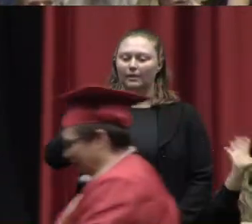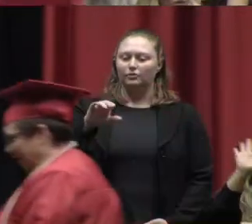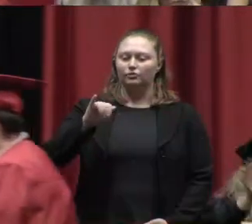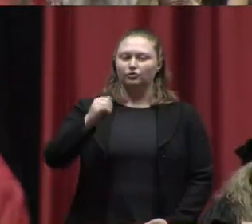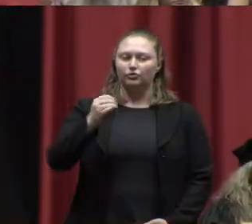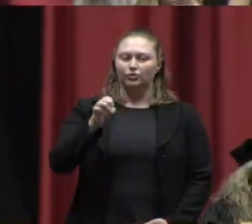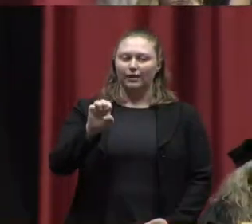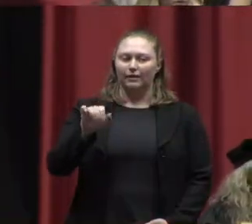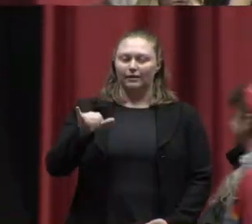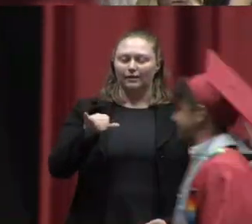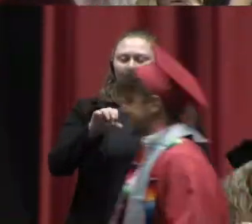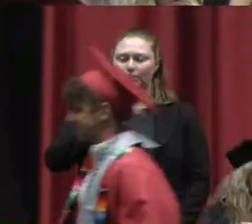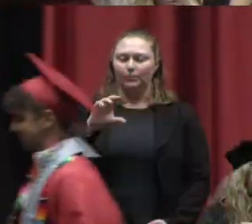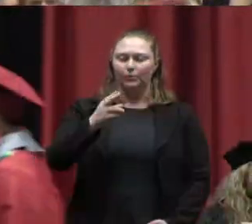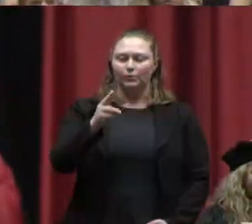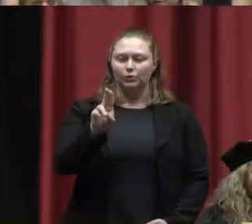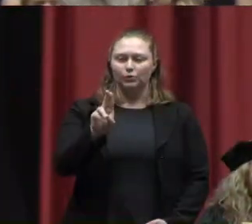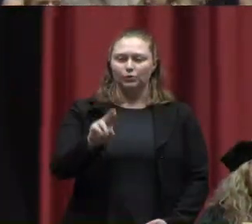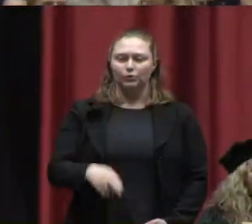Sherilyn Begay.